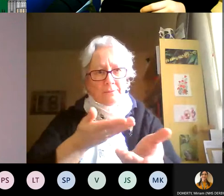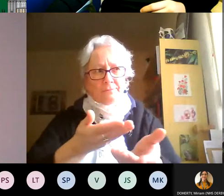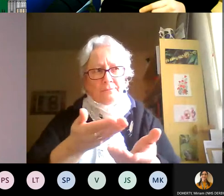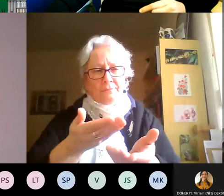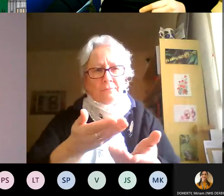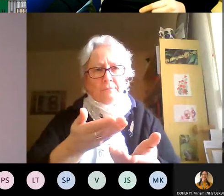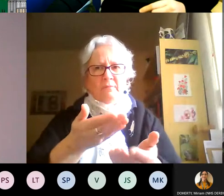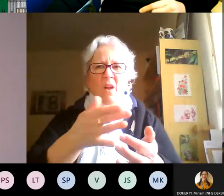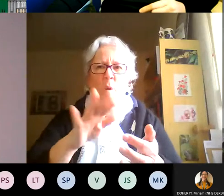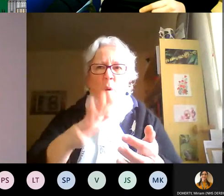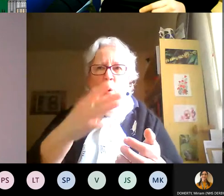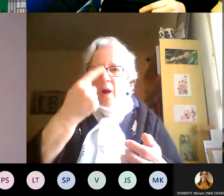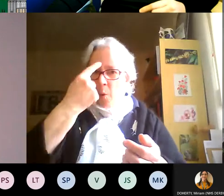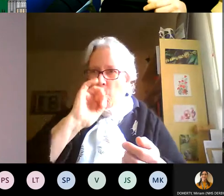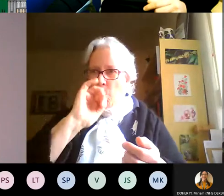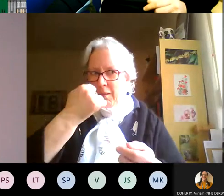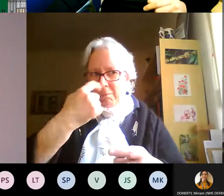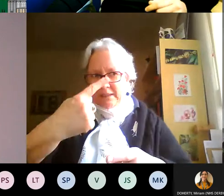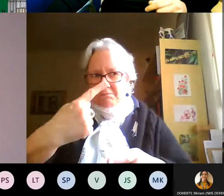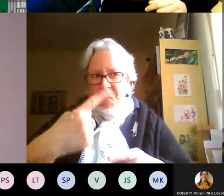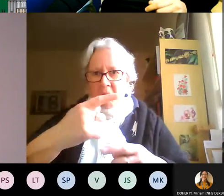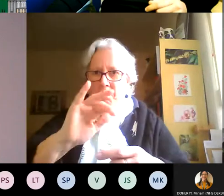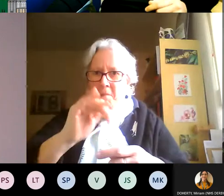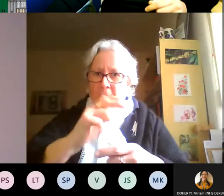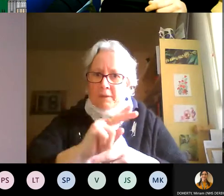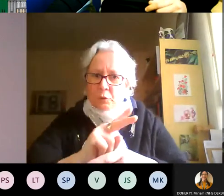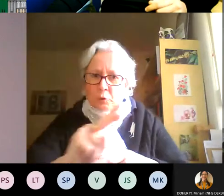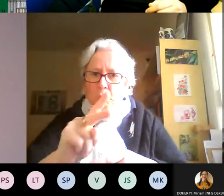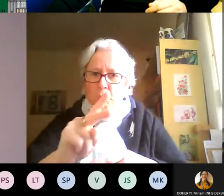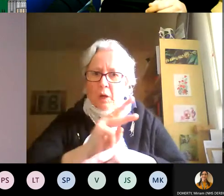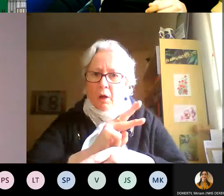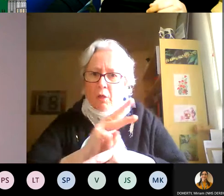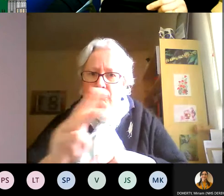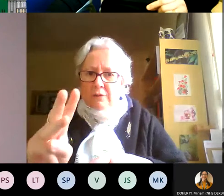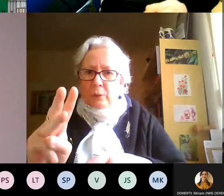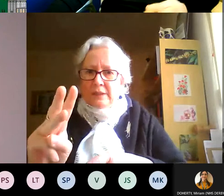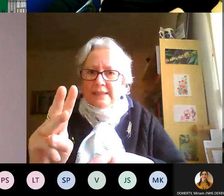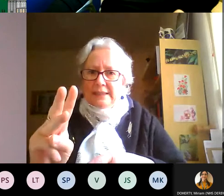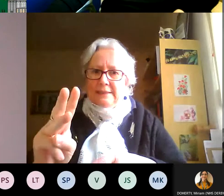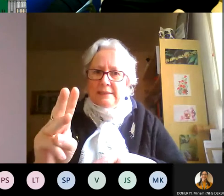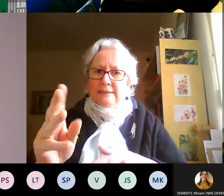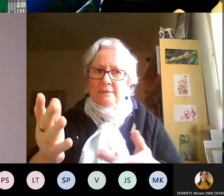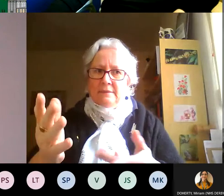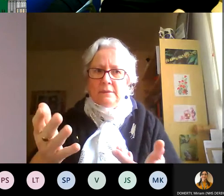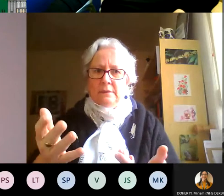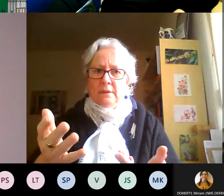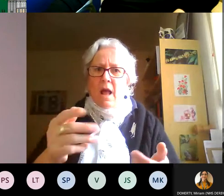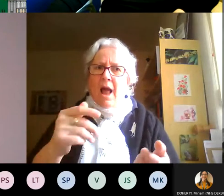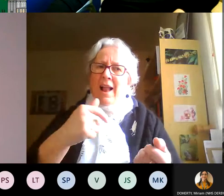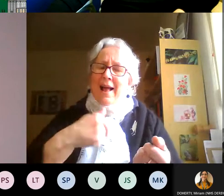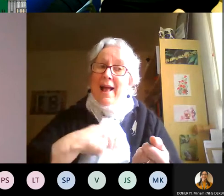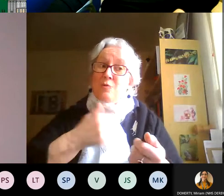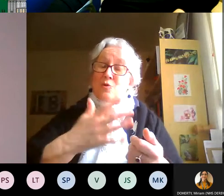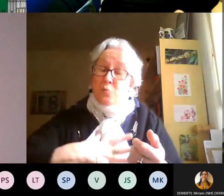So if people want to go for consultation or they want to come in and they're not sure, you